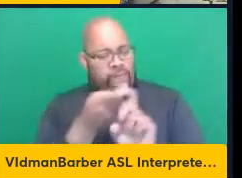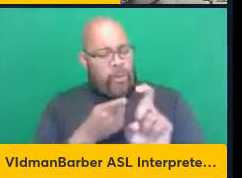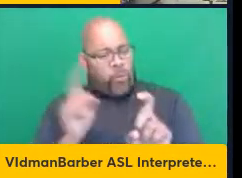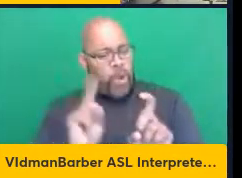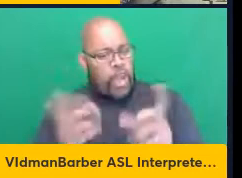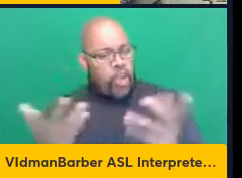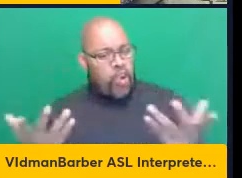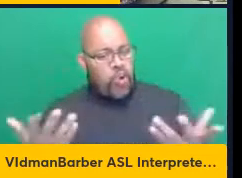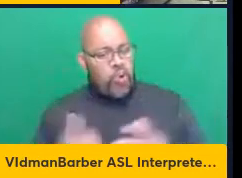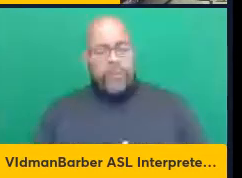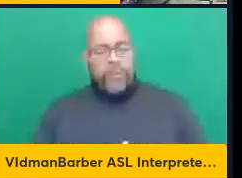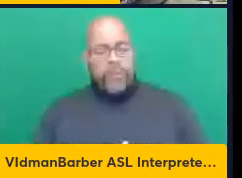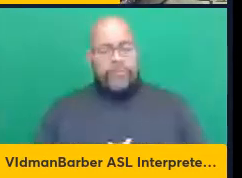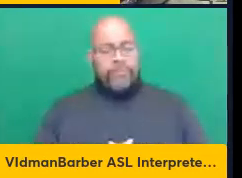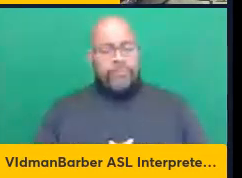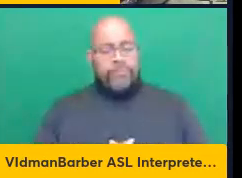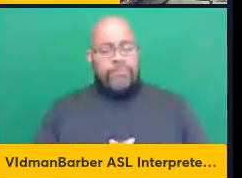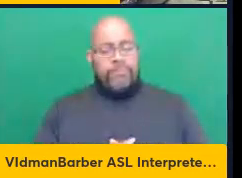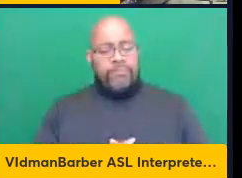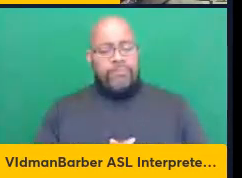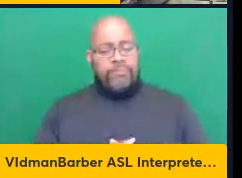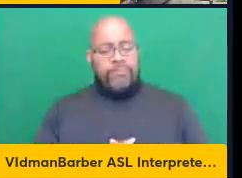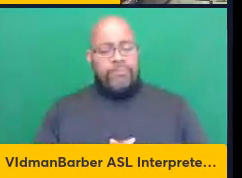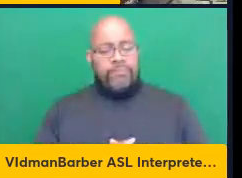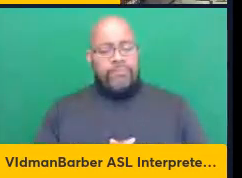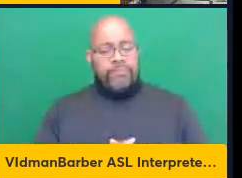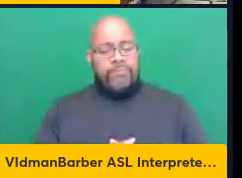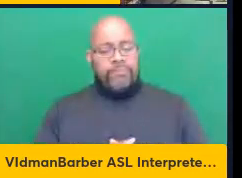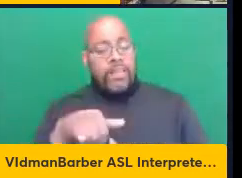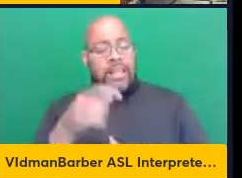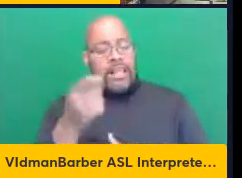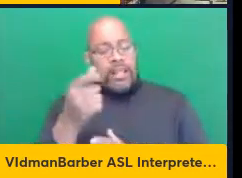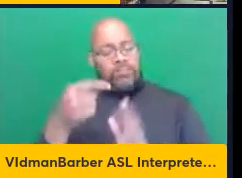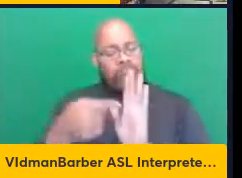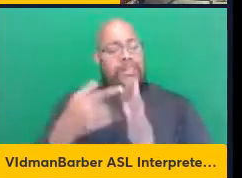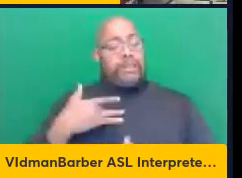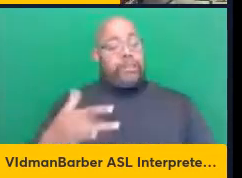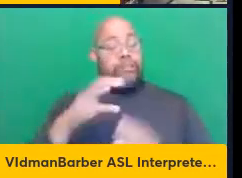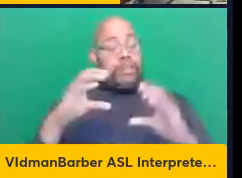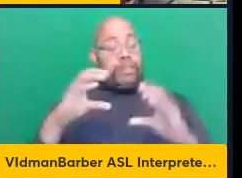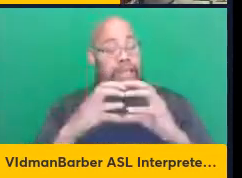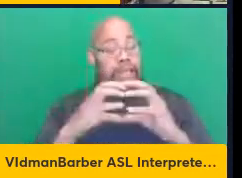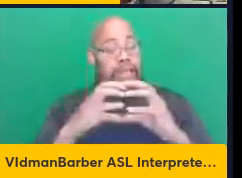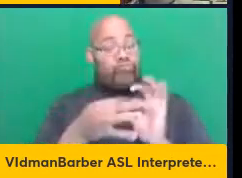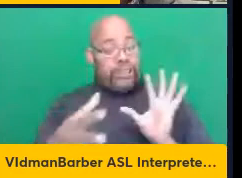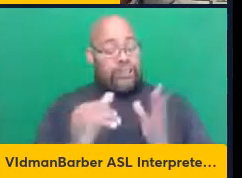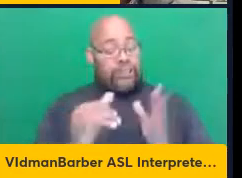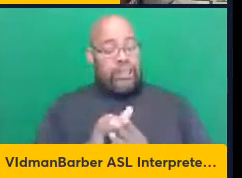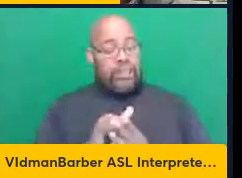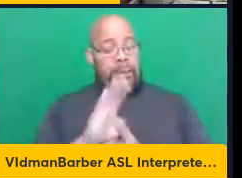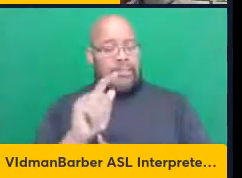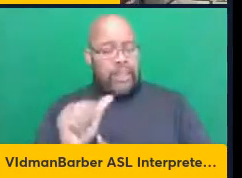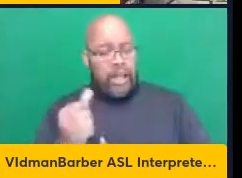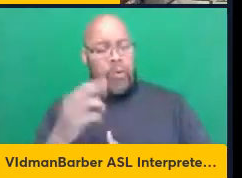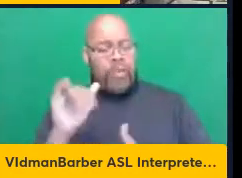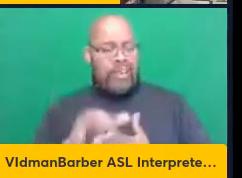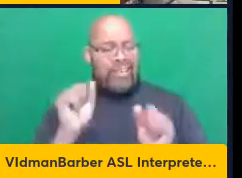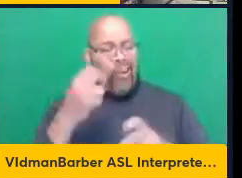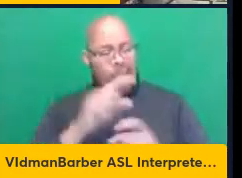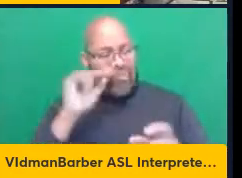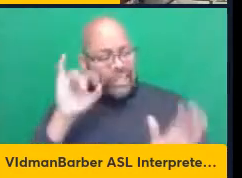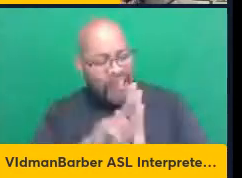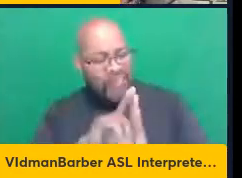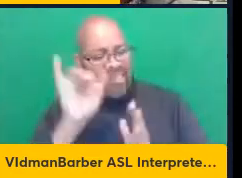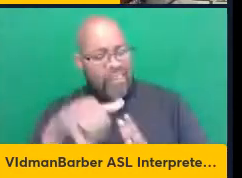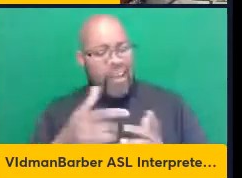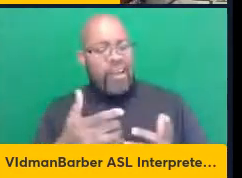can be a little difficult because typically cells that are releasing IL-1 beta are cells that are undergoing cell death, and so it can be hard to identify them. And in addition